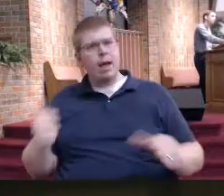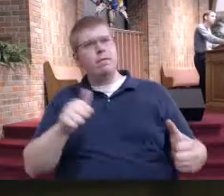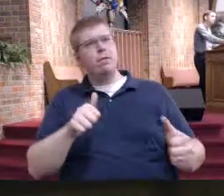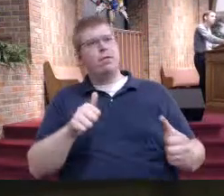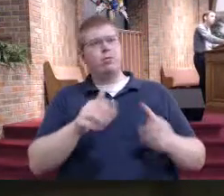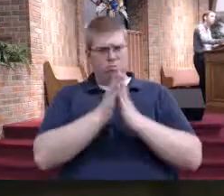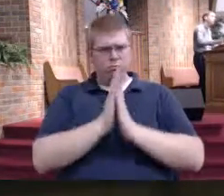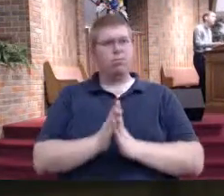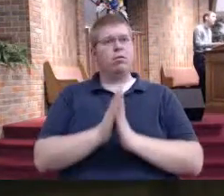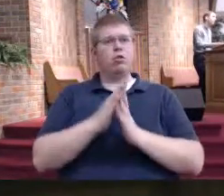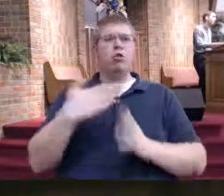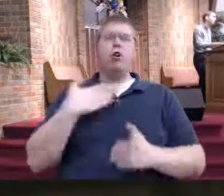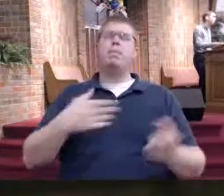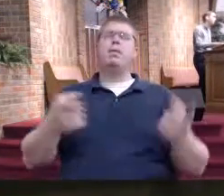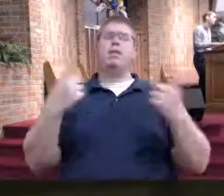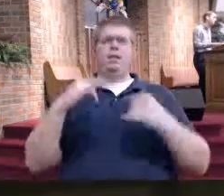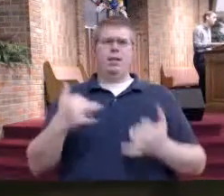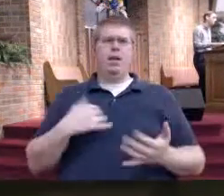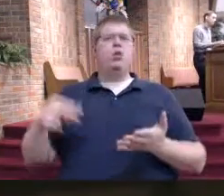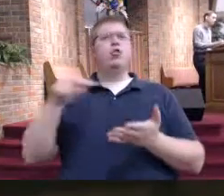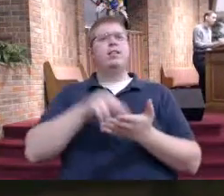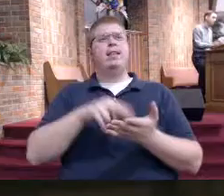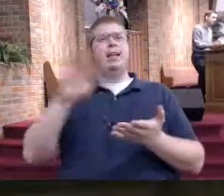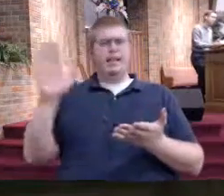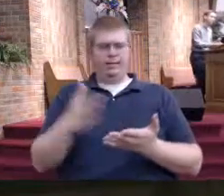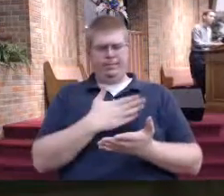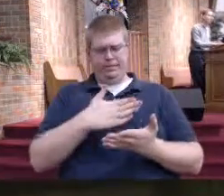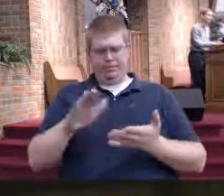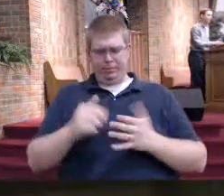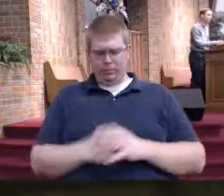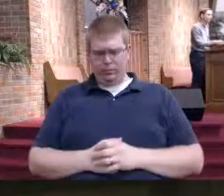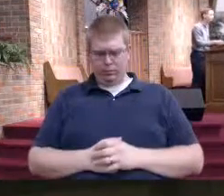church, please come now as we stand and sing.